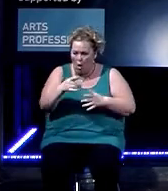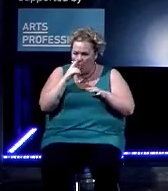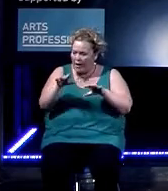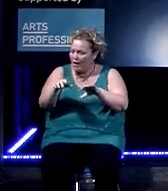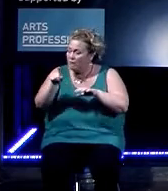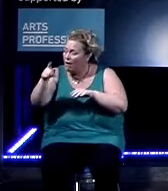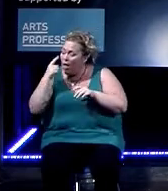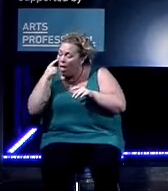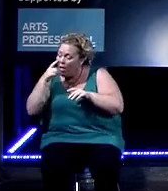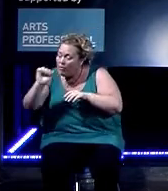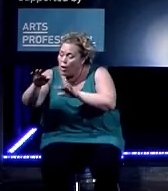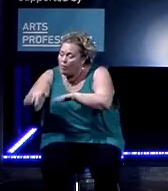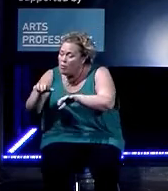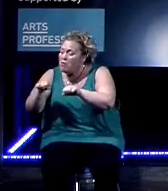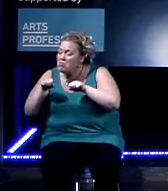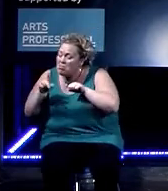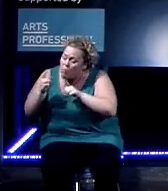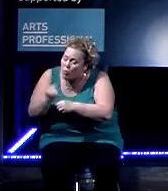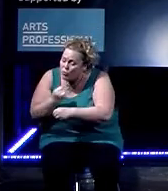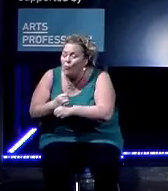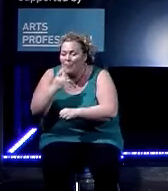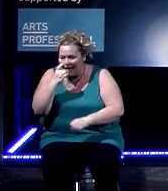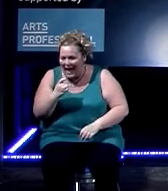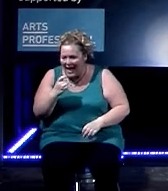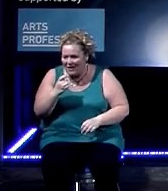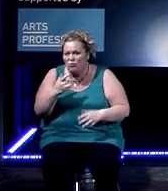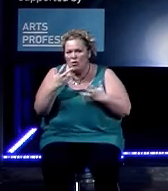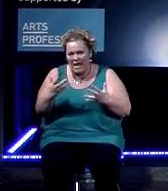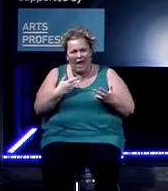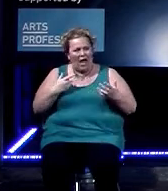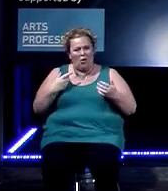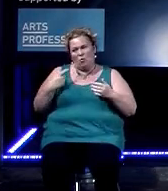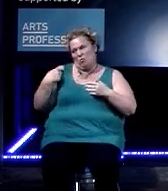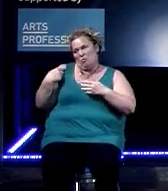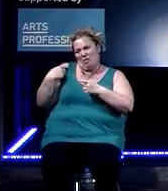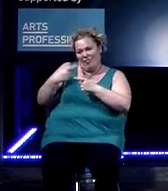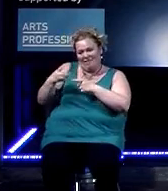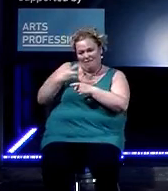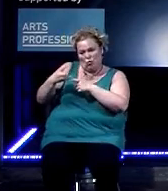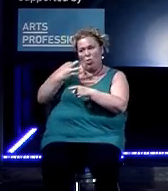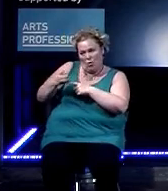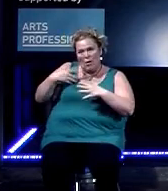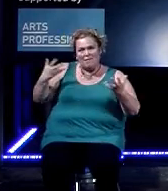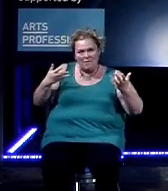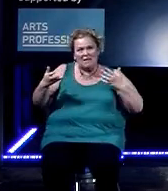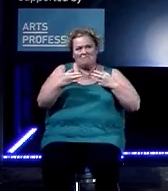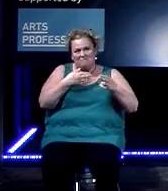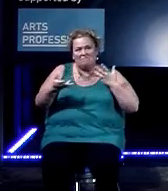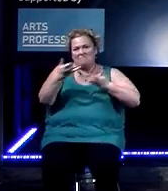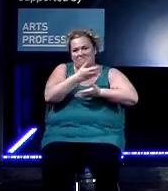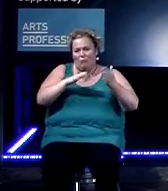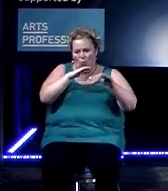people or snoop on other people's communications. All of these subjects and themes have been coming up over the last few weeks in various